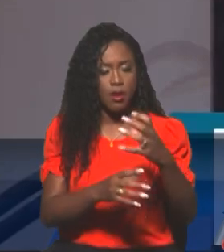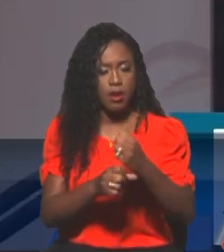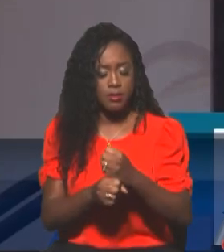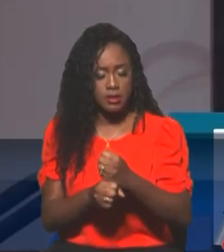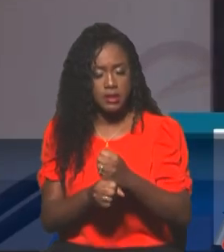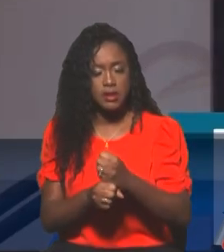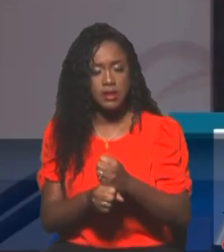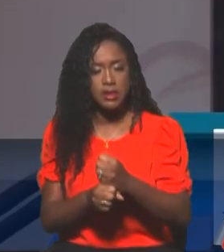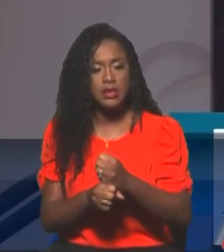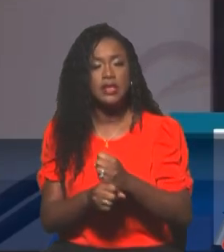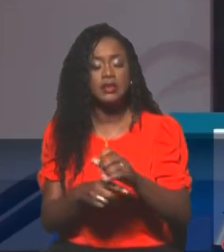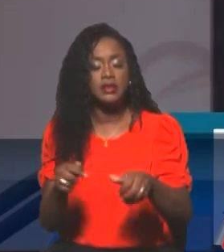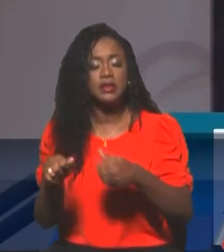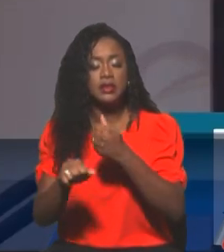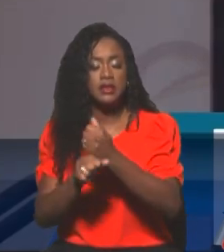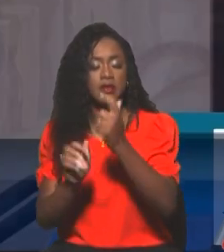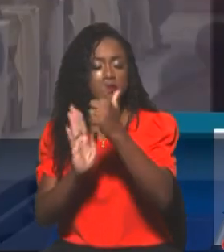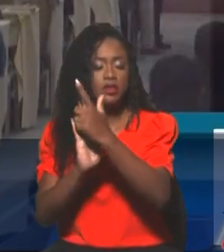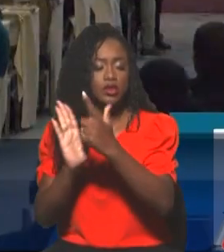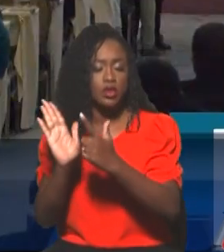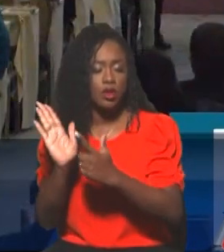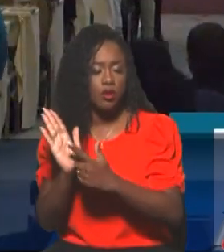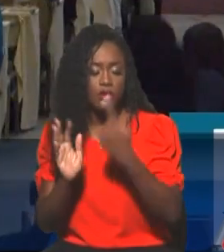law as government's policy.